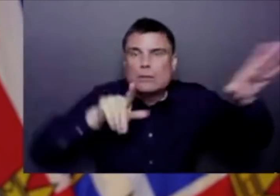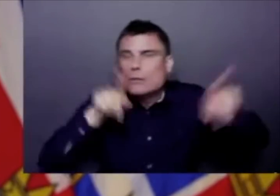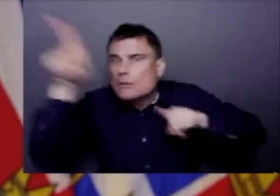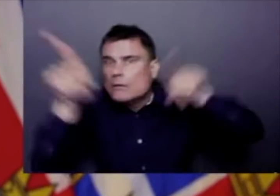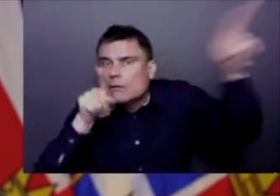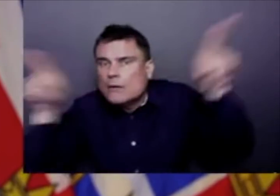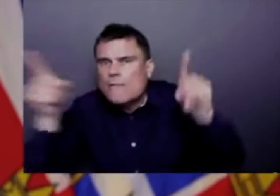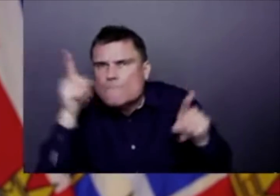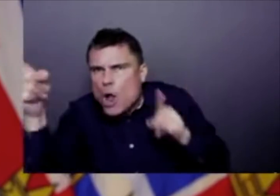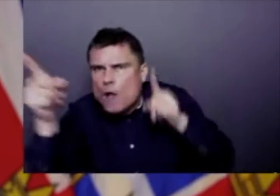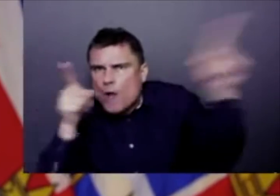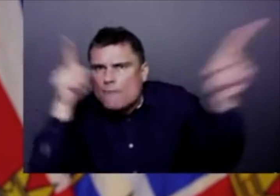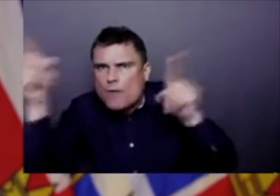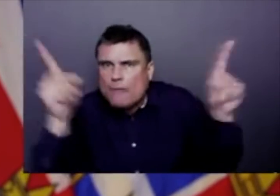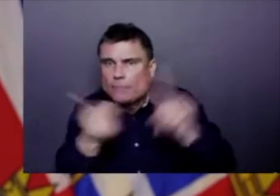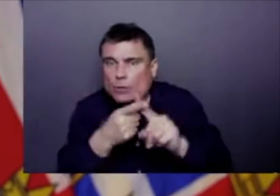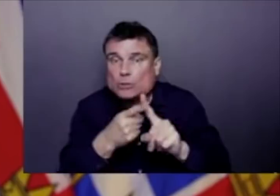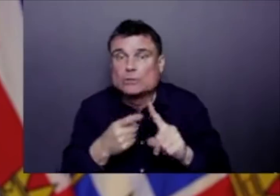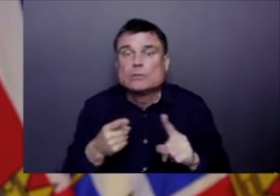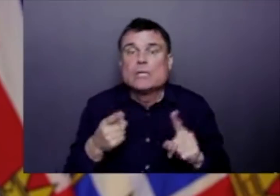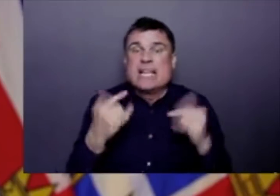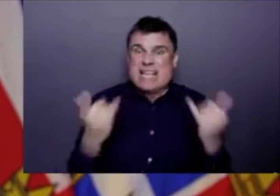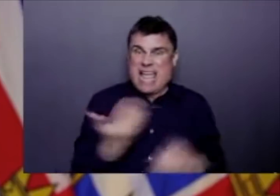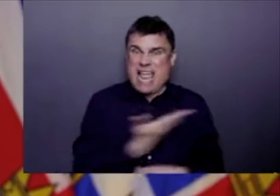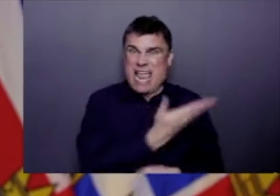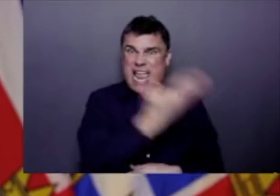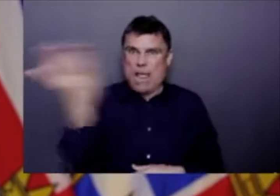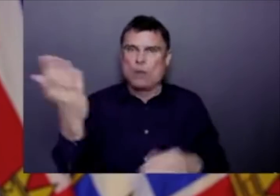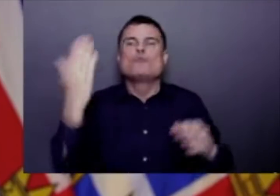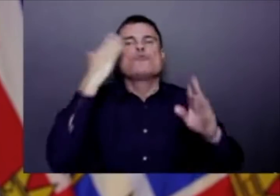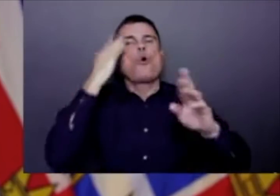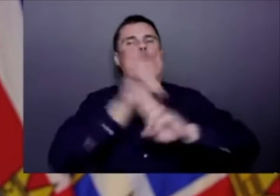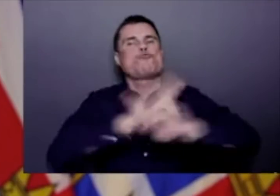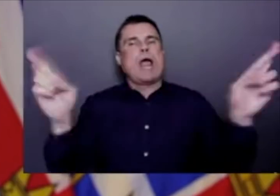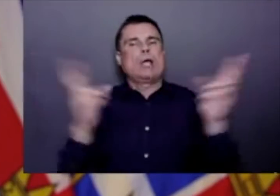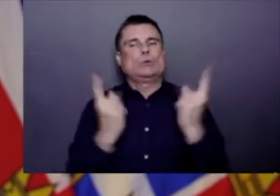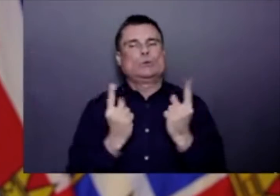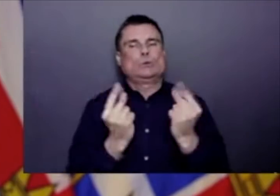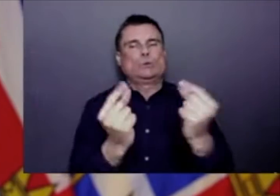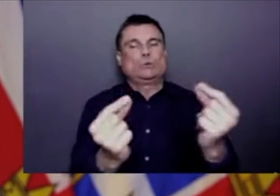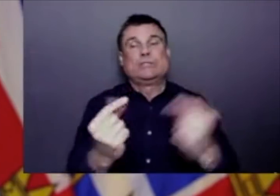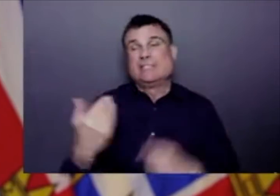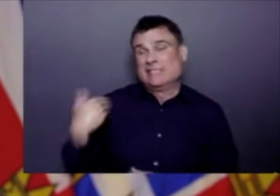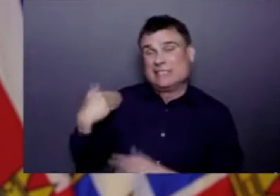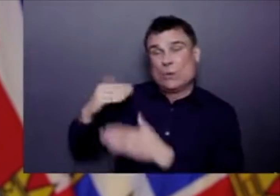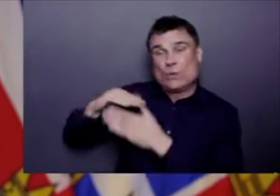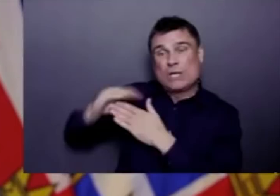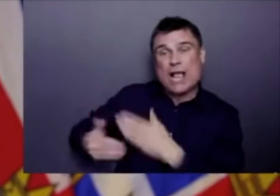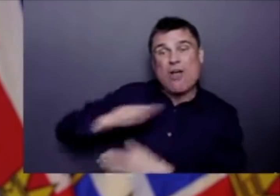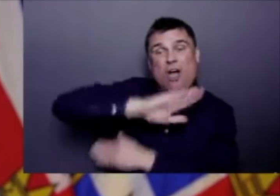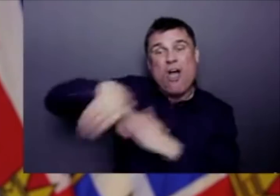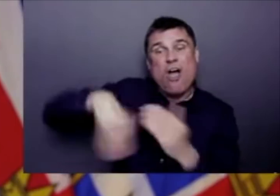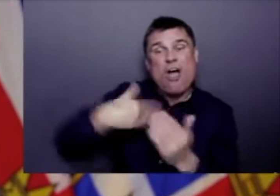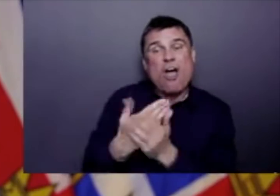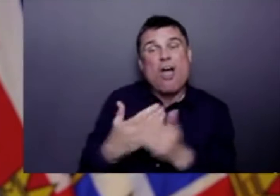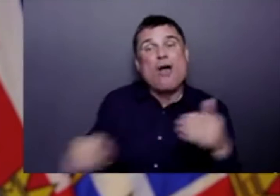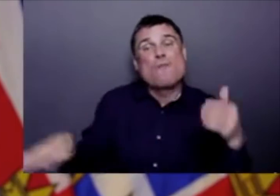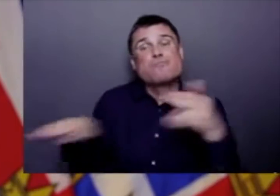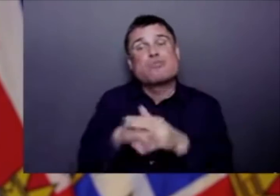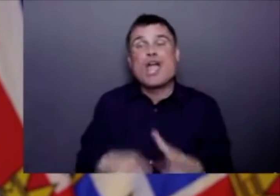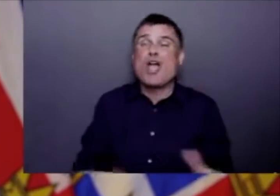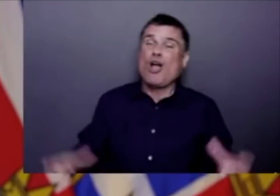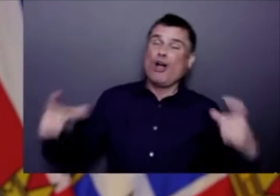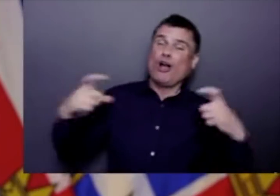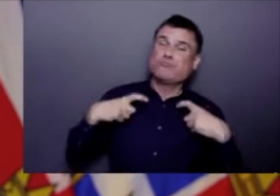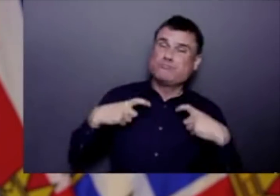not like there was not a lot of activity happening this weekend, and absolutely we're committed to getting as much vaccine as